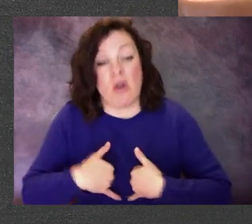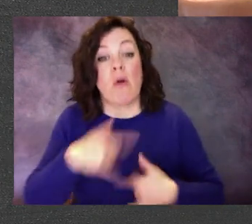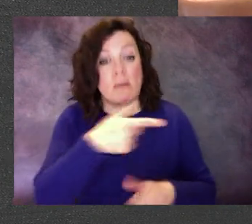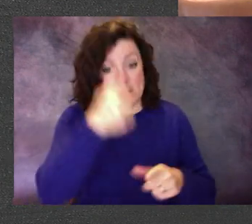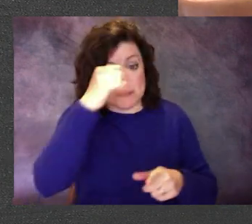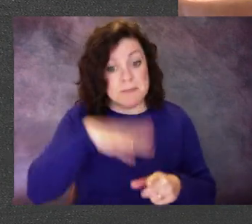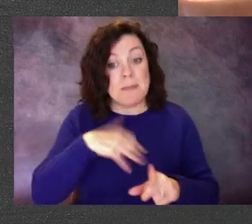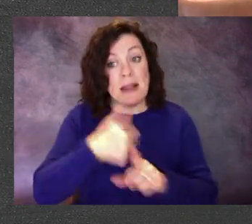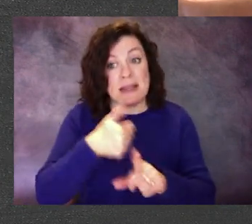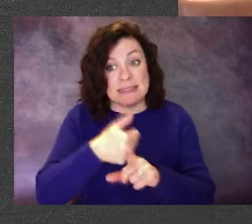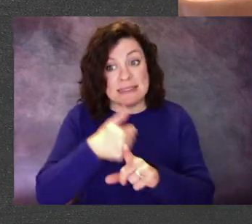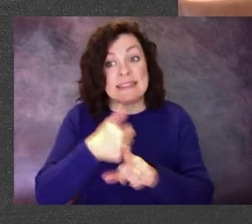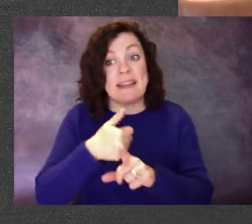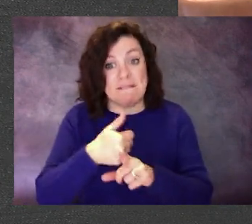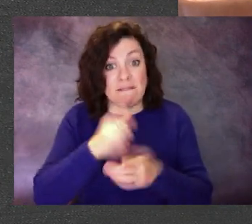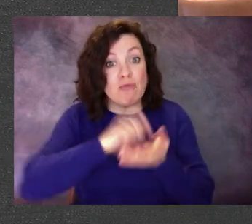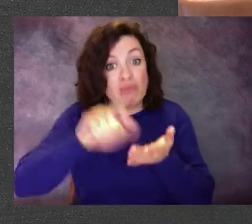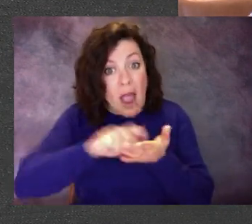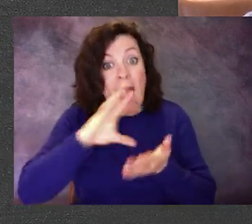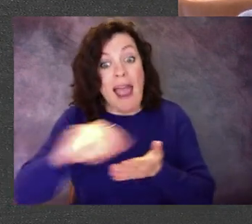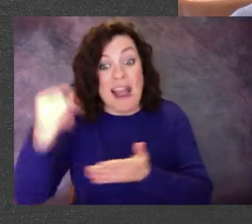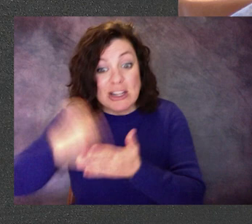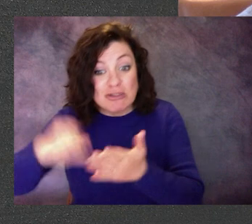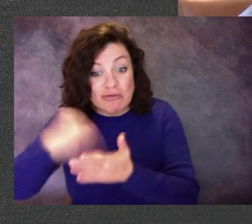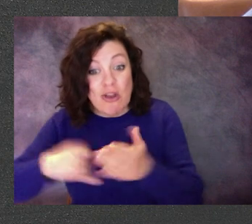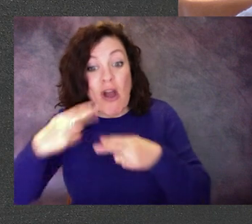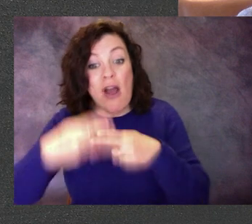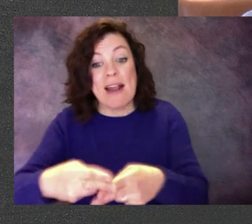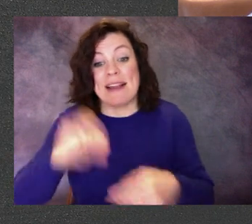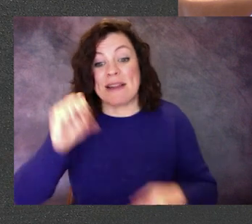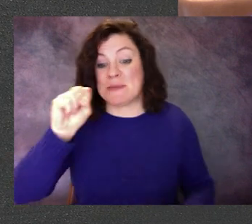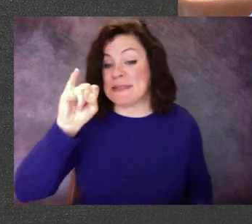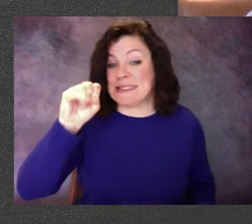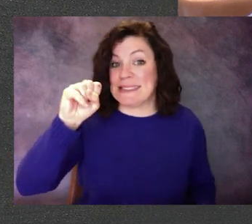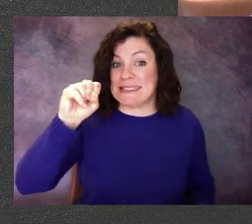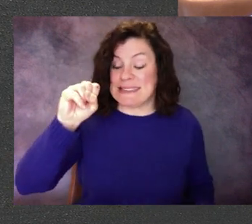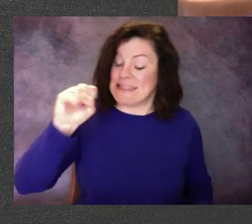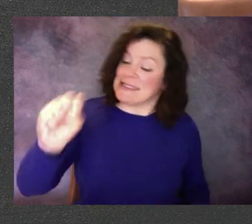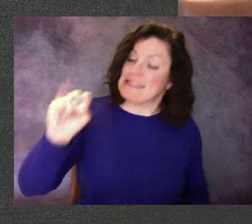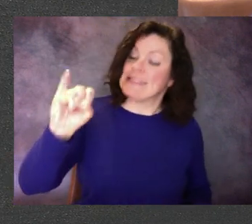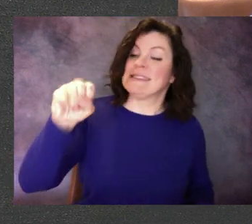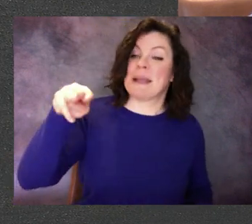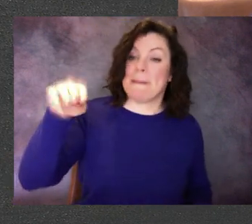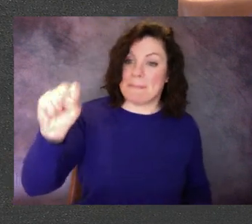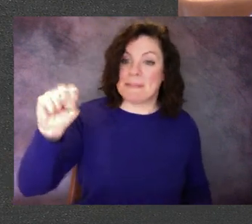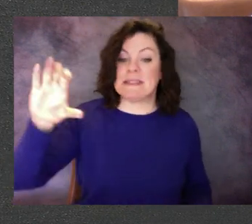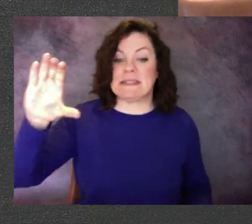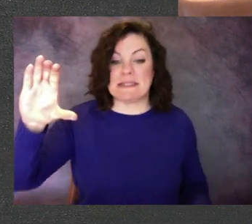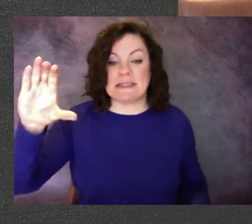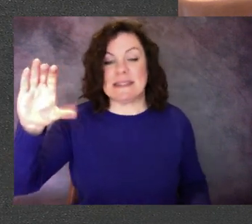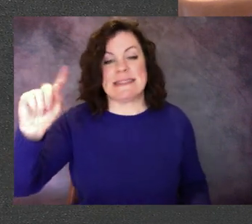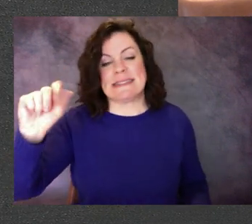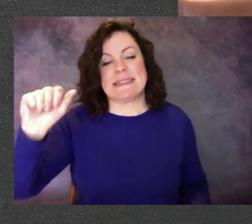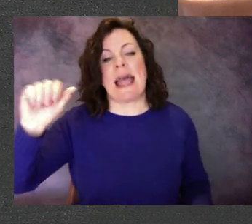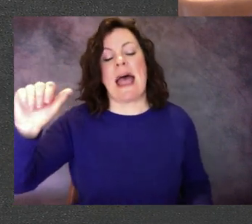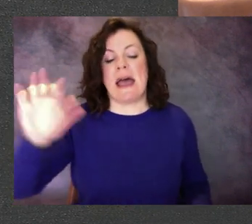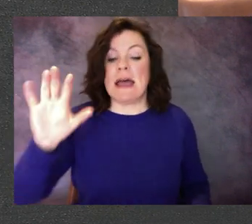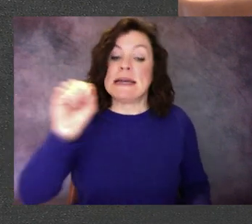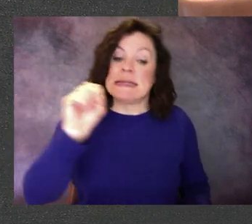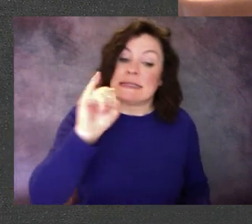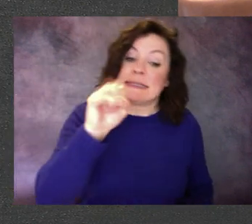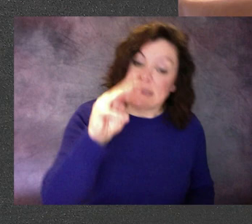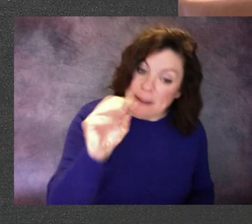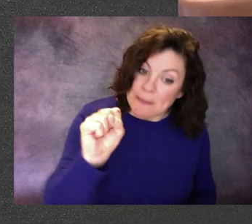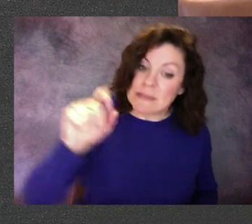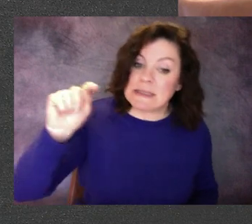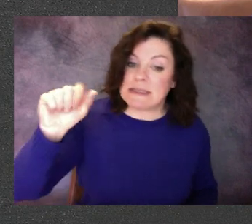Sims Tavik. And wow, talk about talented. He takes this really neat idea of cutting out different